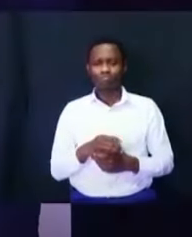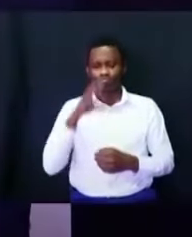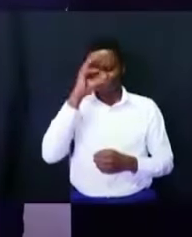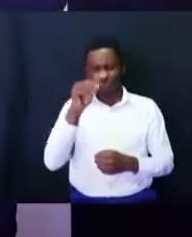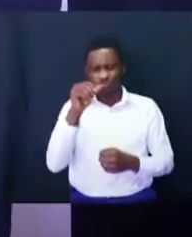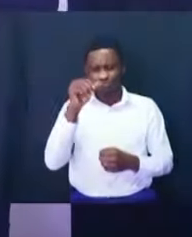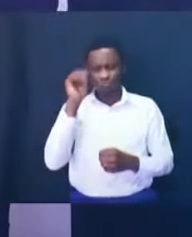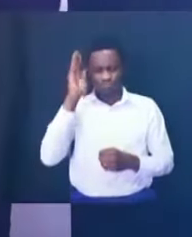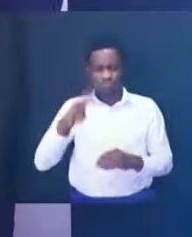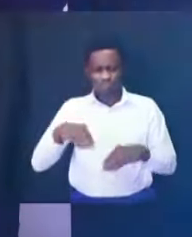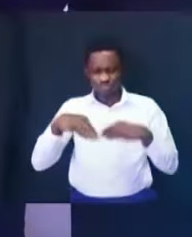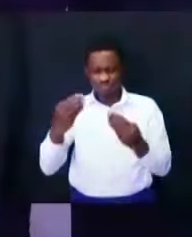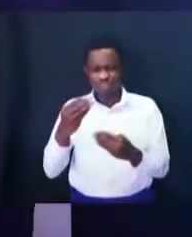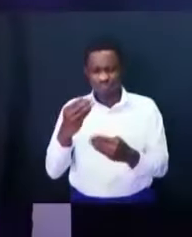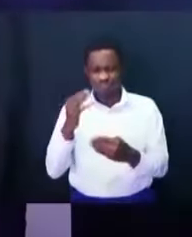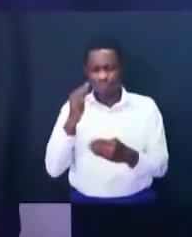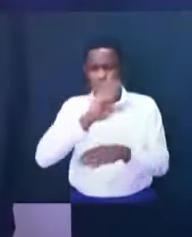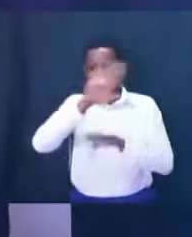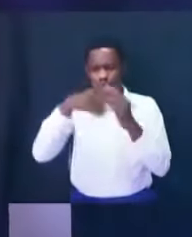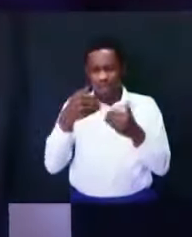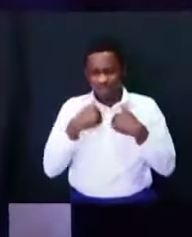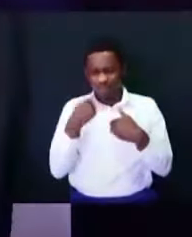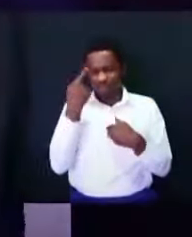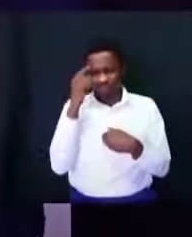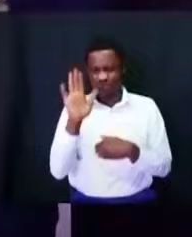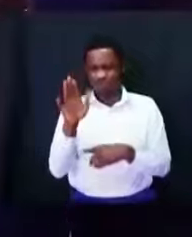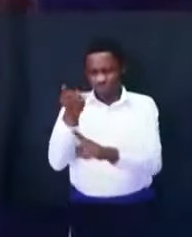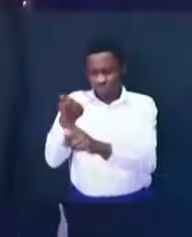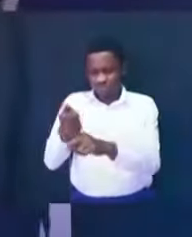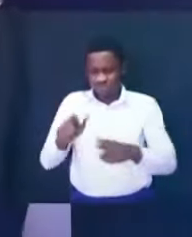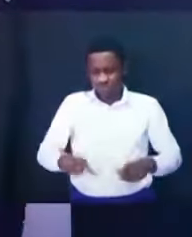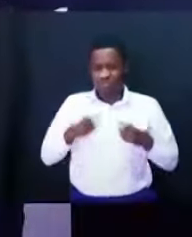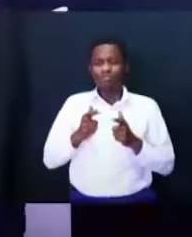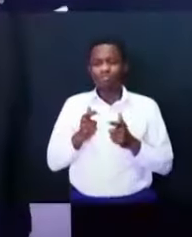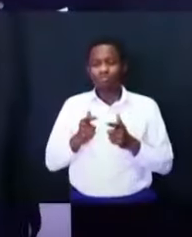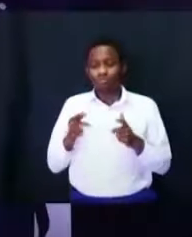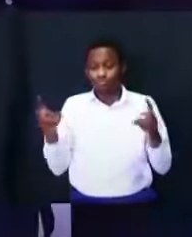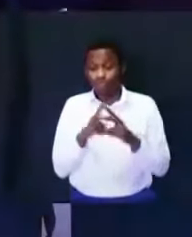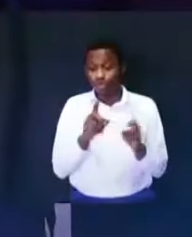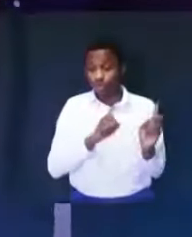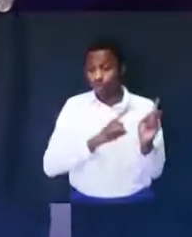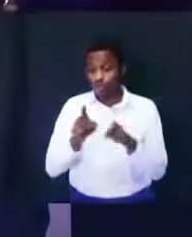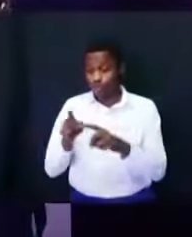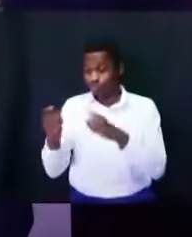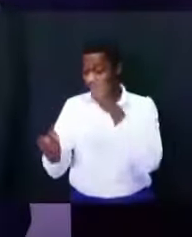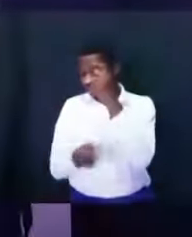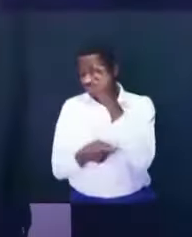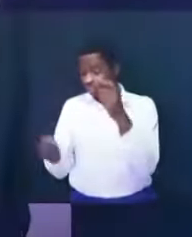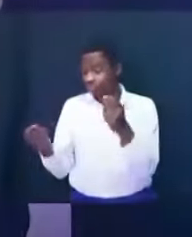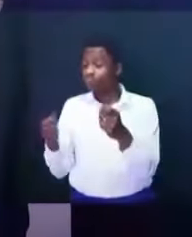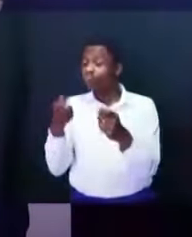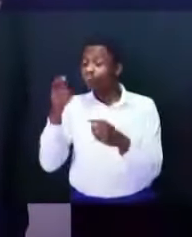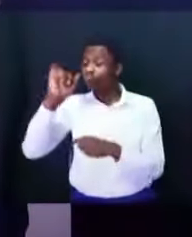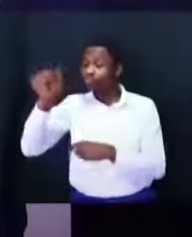something for his own life so now as he's going to T job he